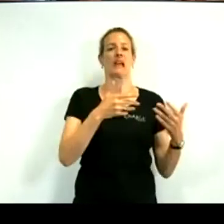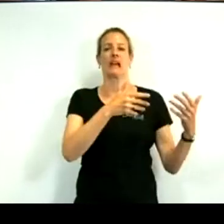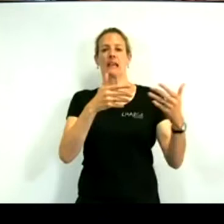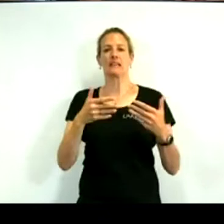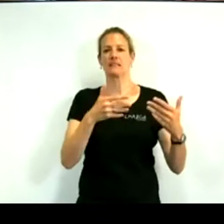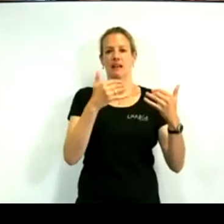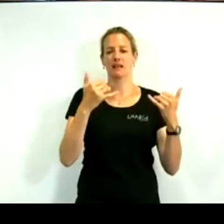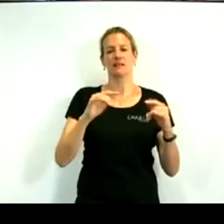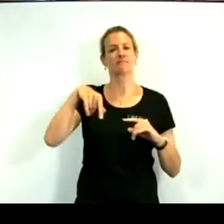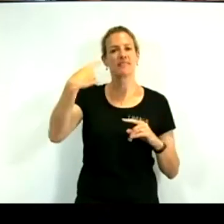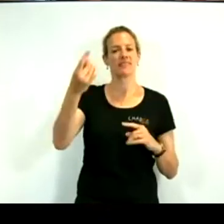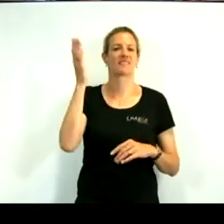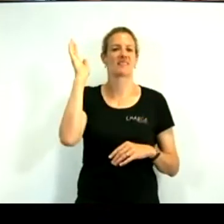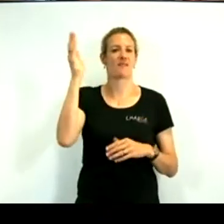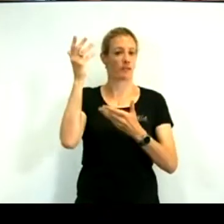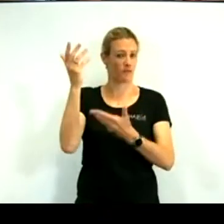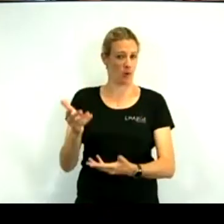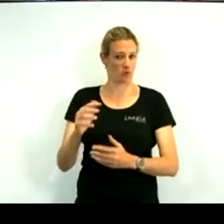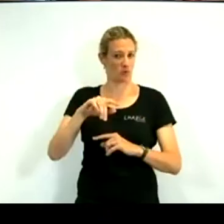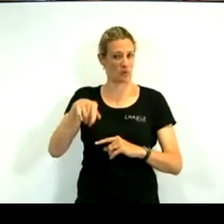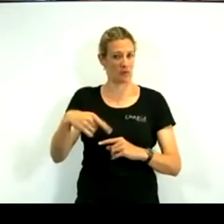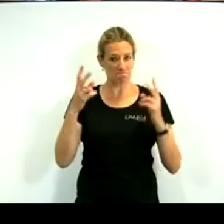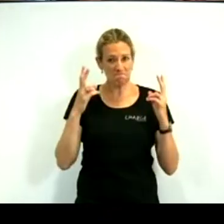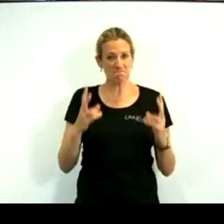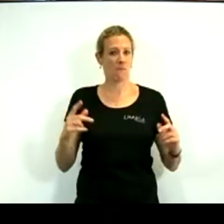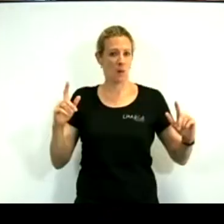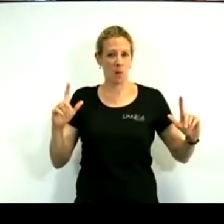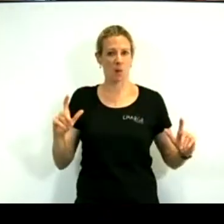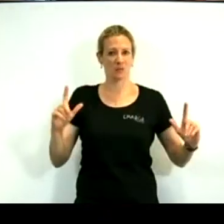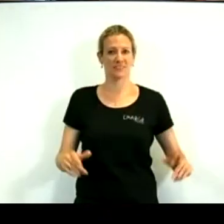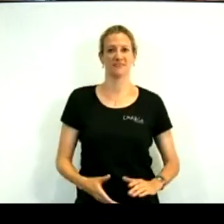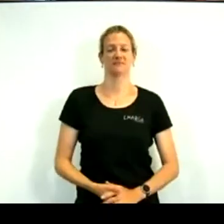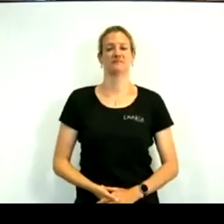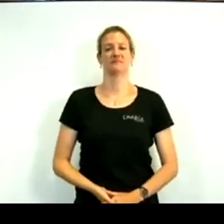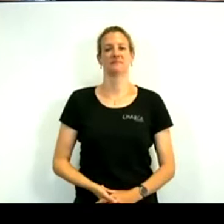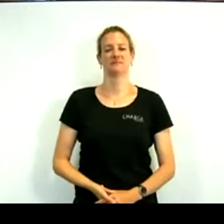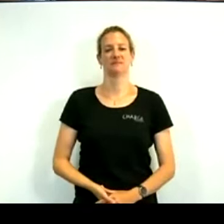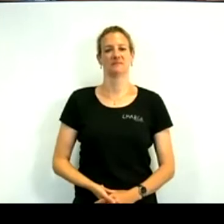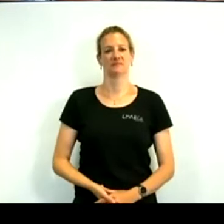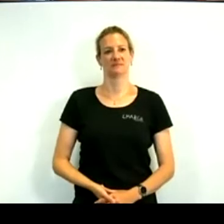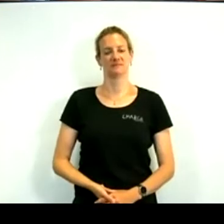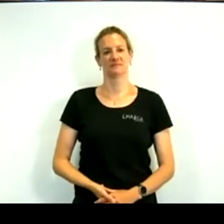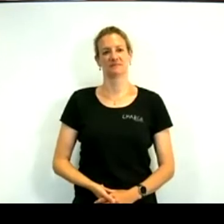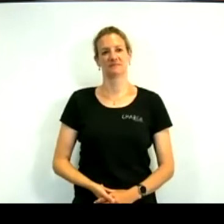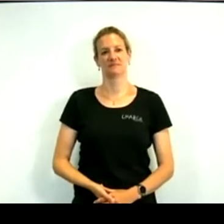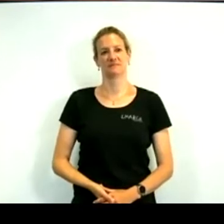Christian will be introducing our next speaker, and then we can start right away. Christian.